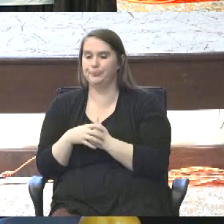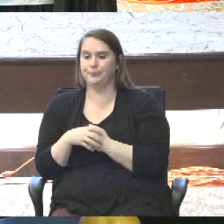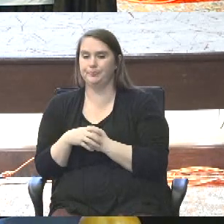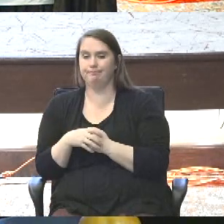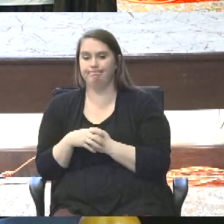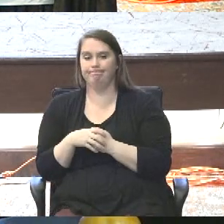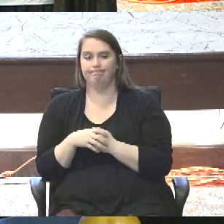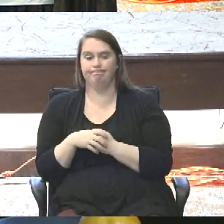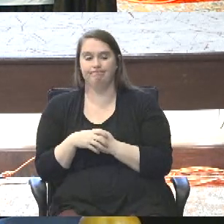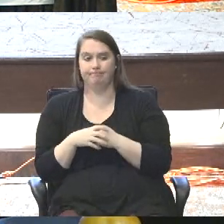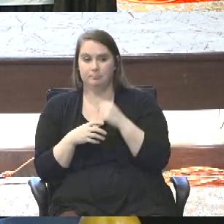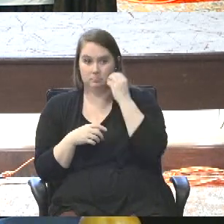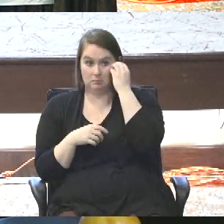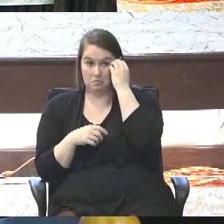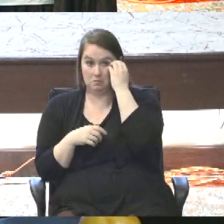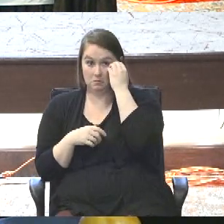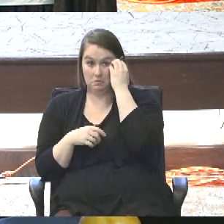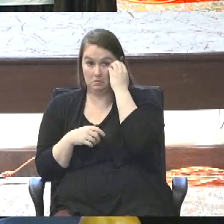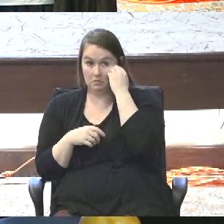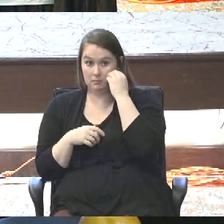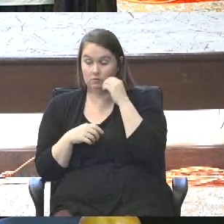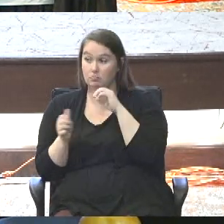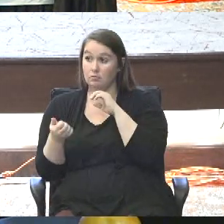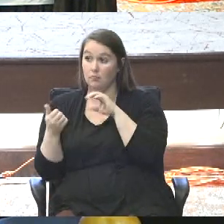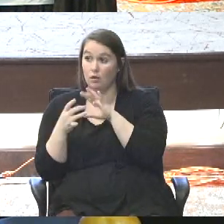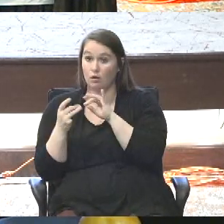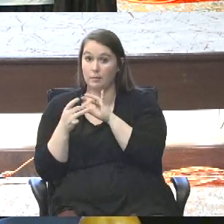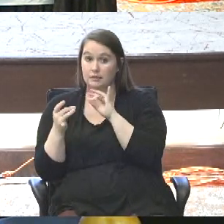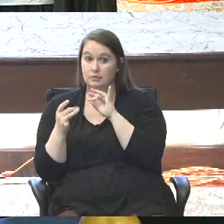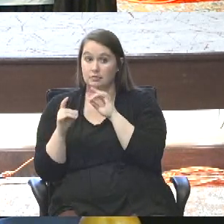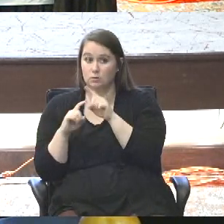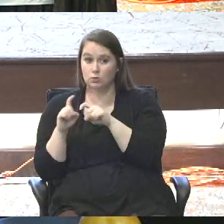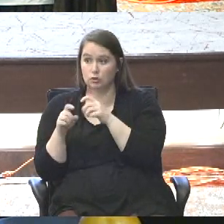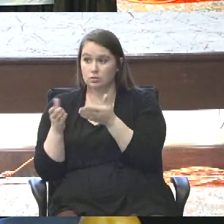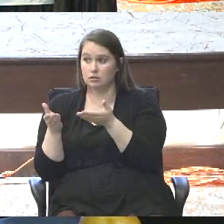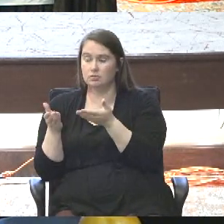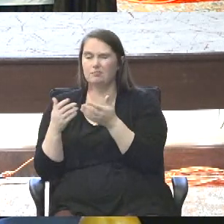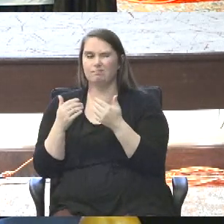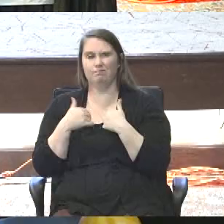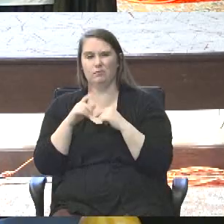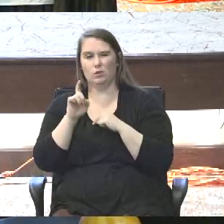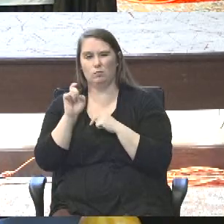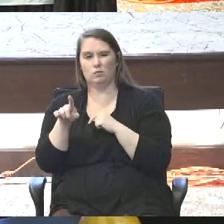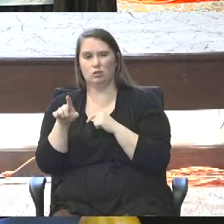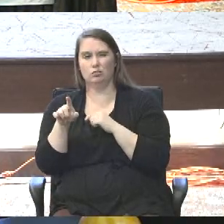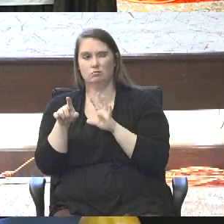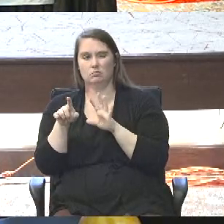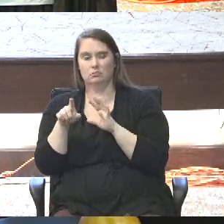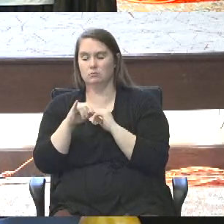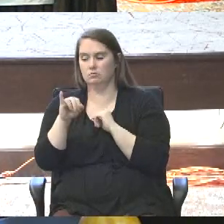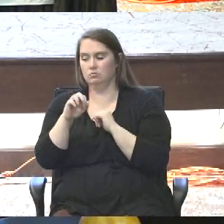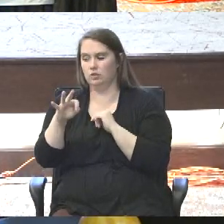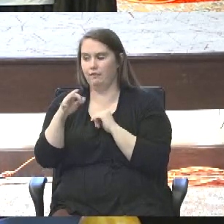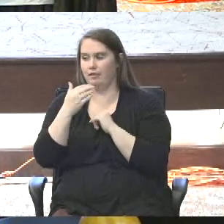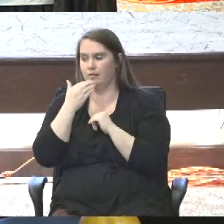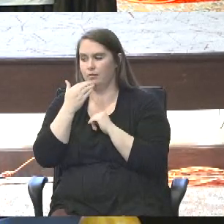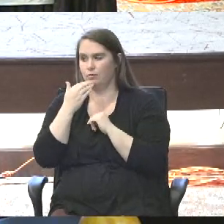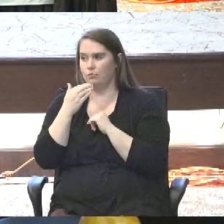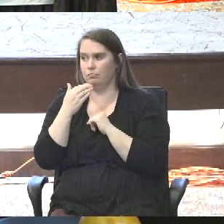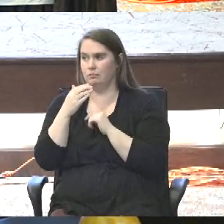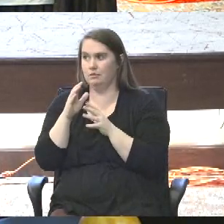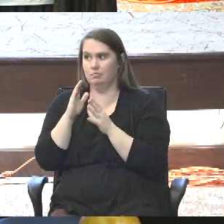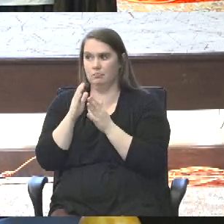Great points, Mayor Pro Tem. Any other comments or questions? Quick question. Jed, thank you. That was a very